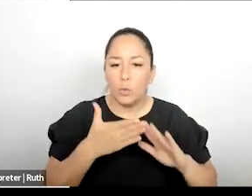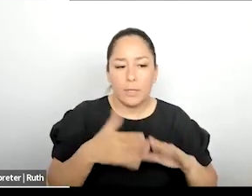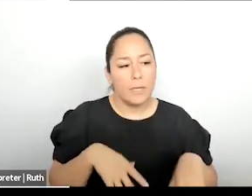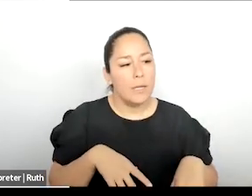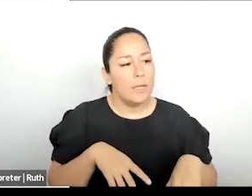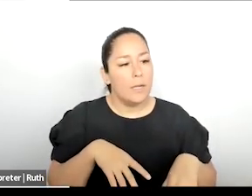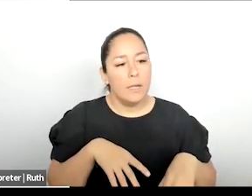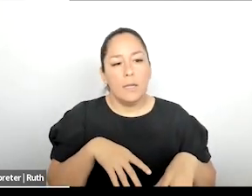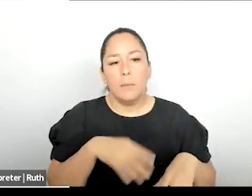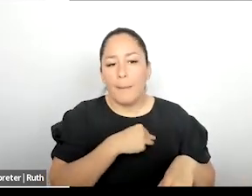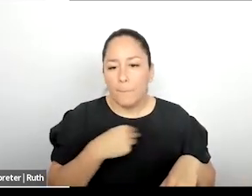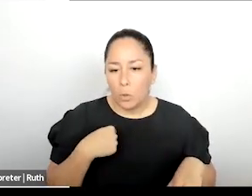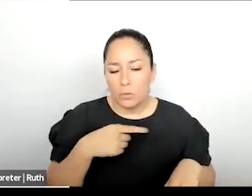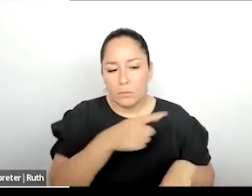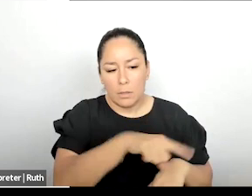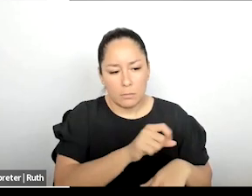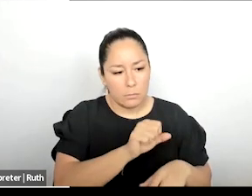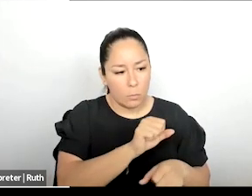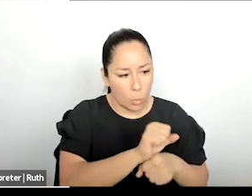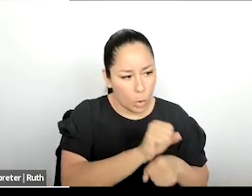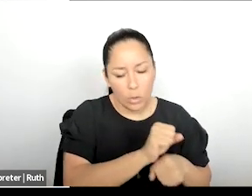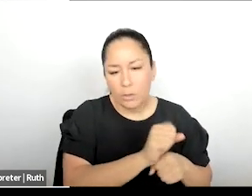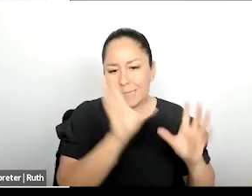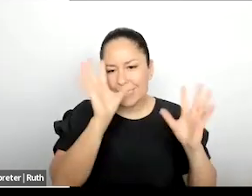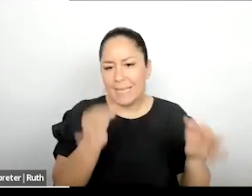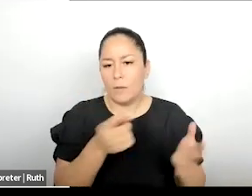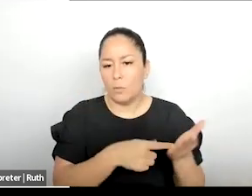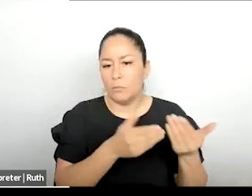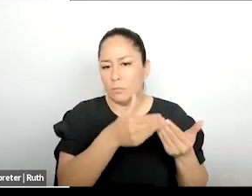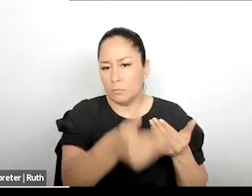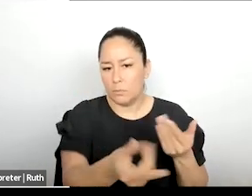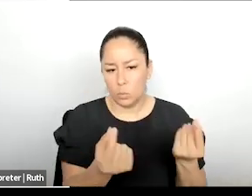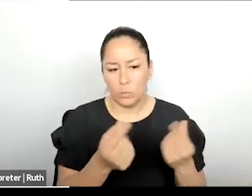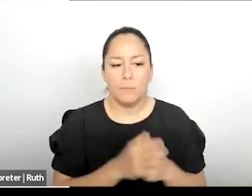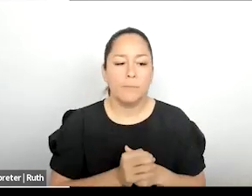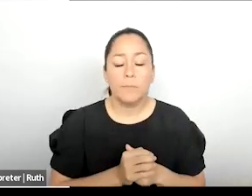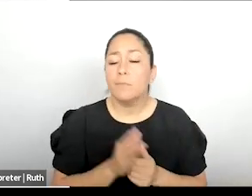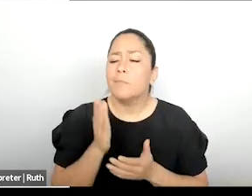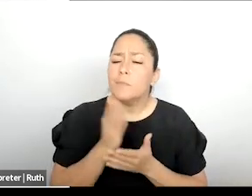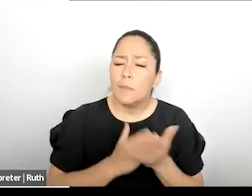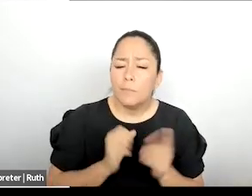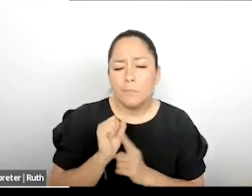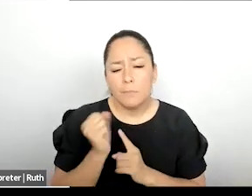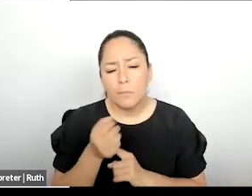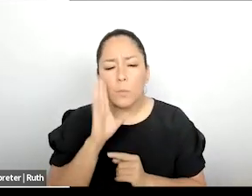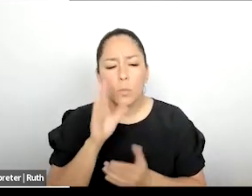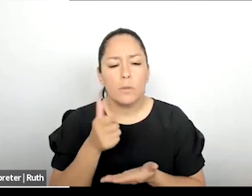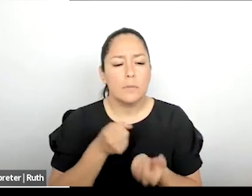work, they are deciding on what happens. In some cases, we also support and will use